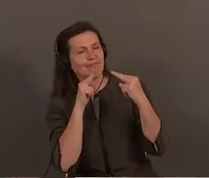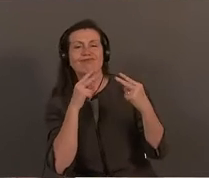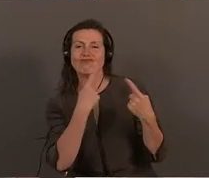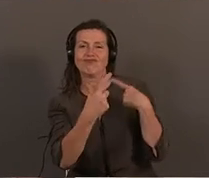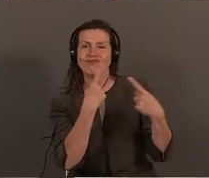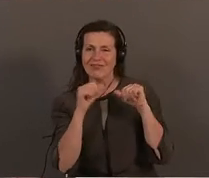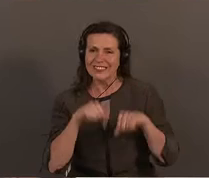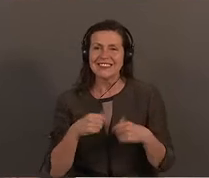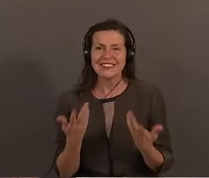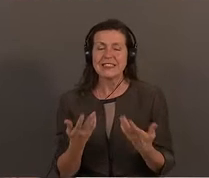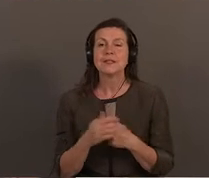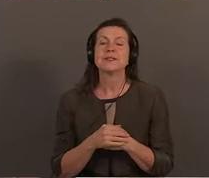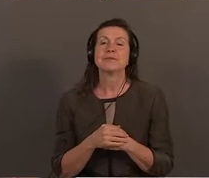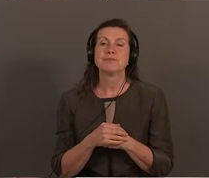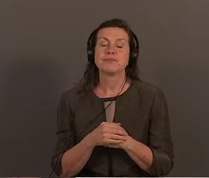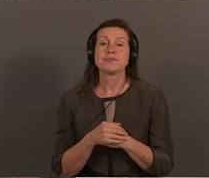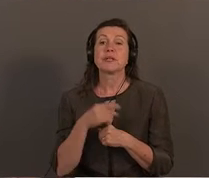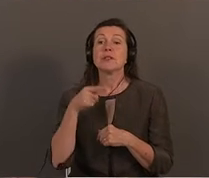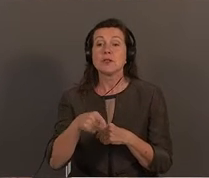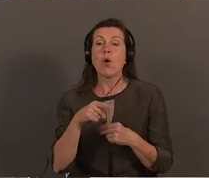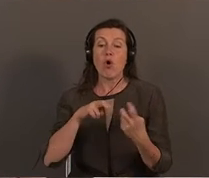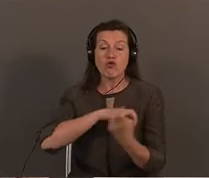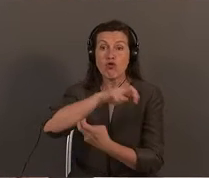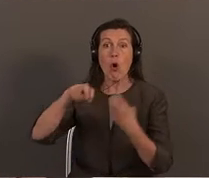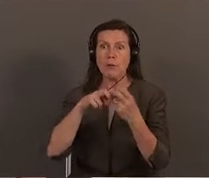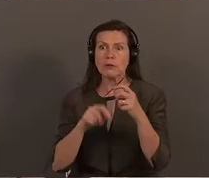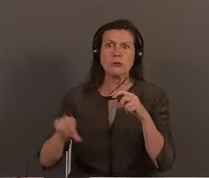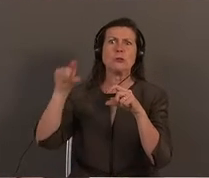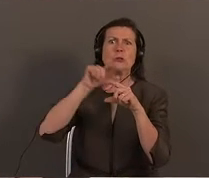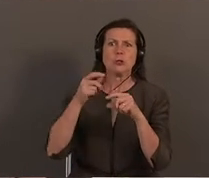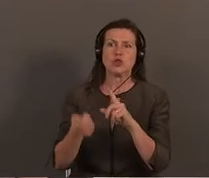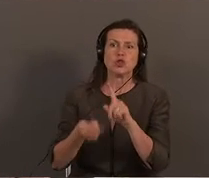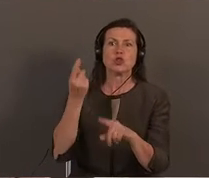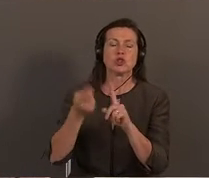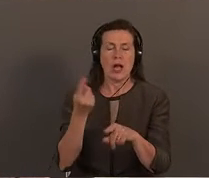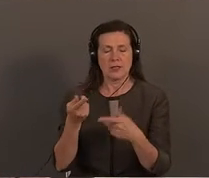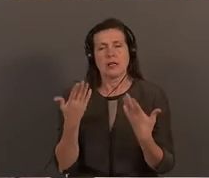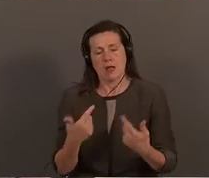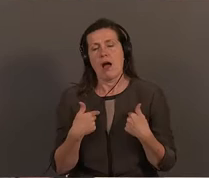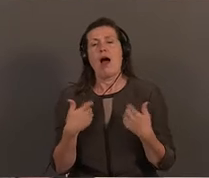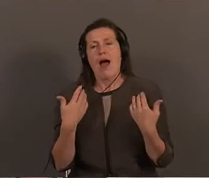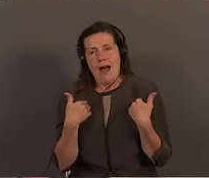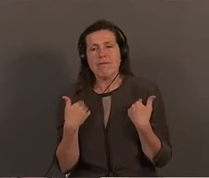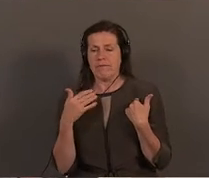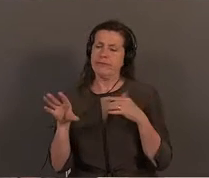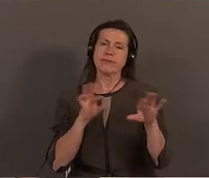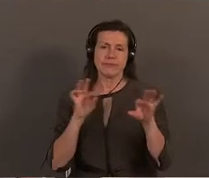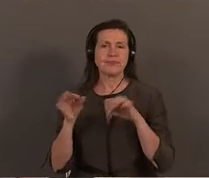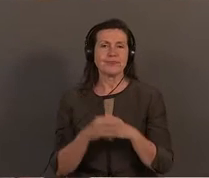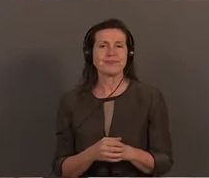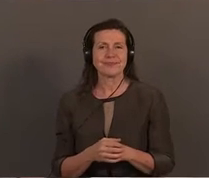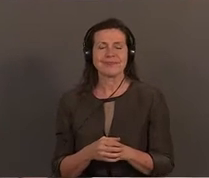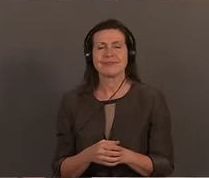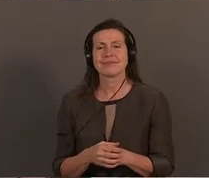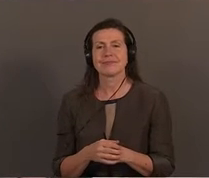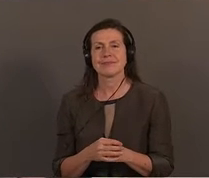in comparison with the roaming surcharges. People, they have an option. Right. Now, of course, one